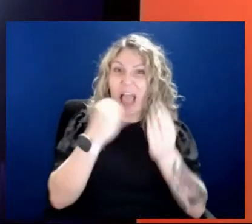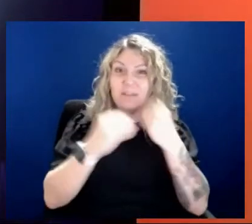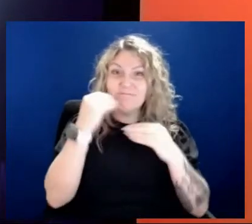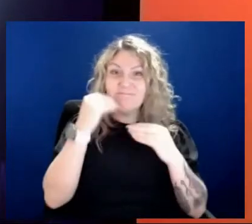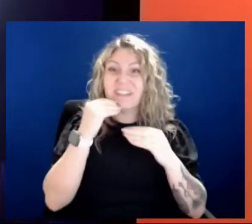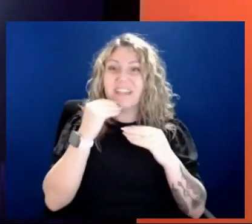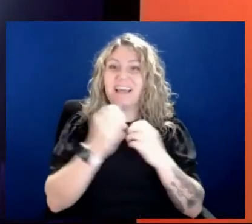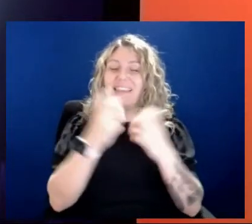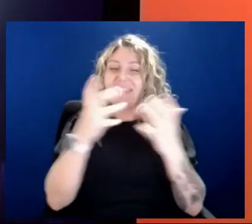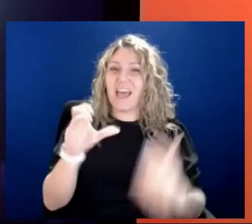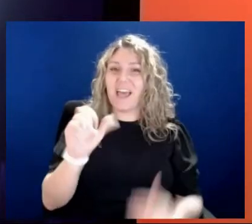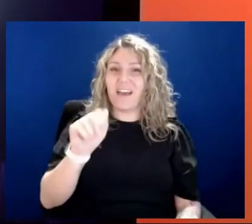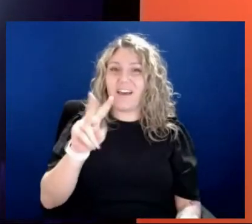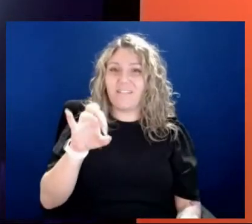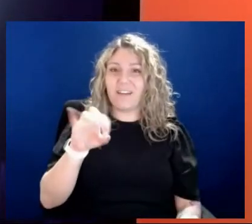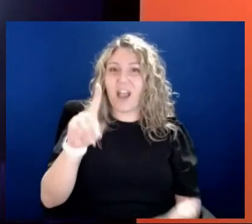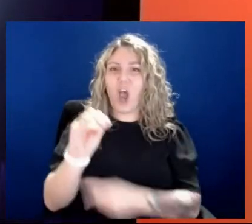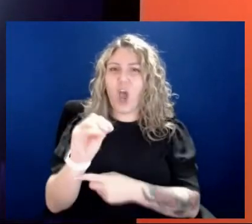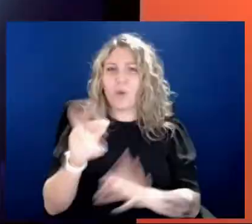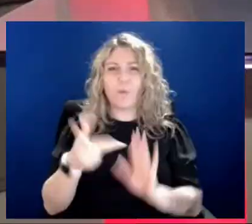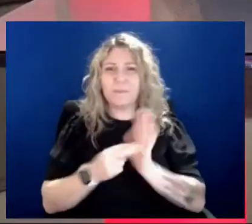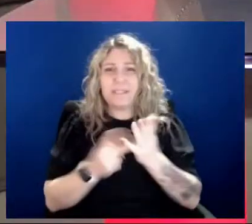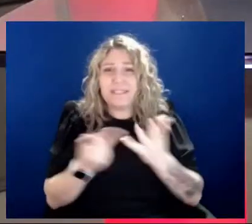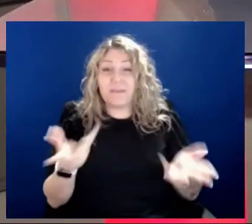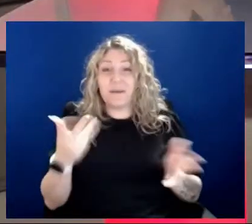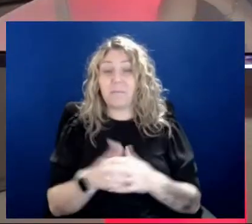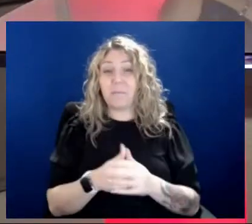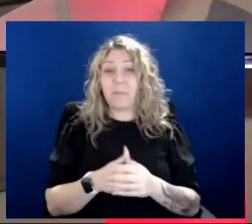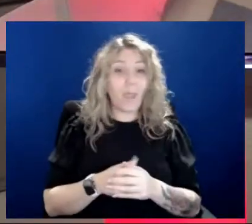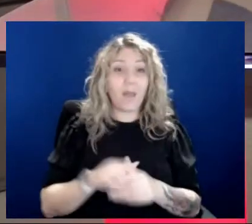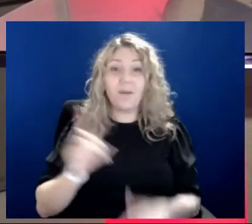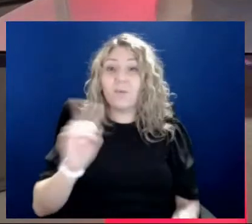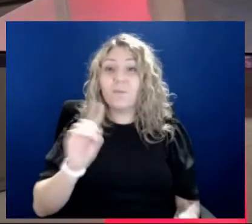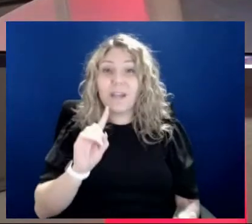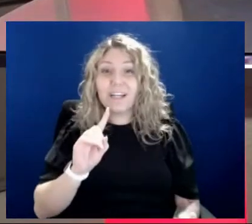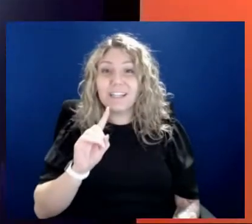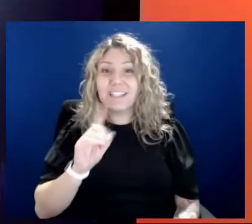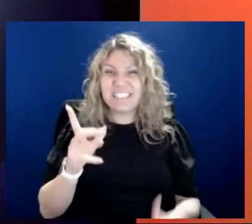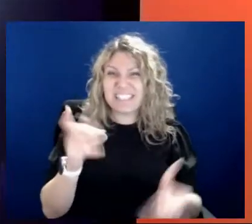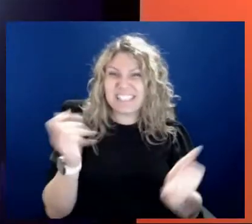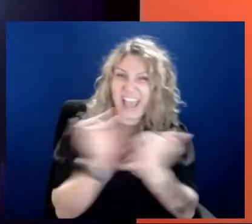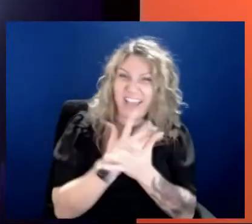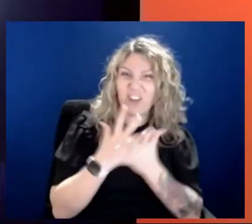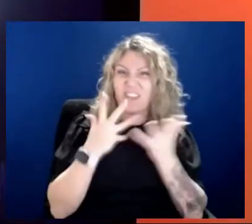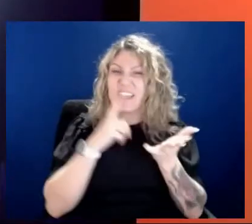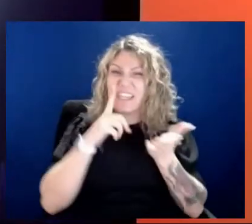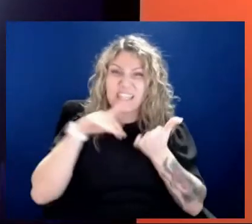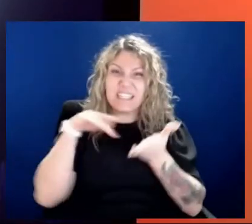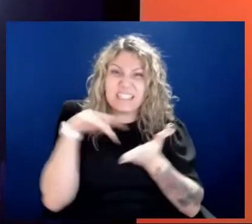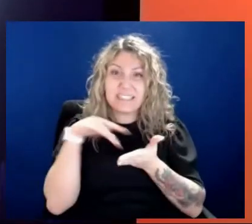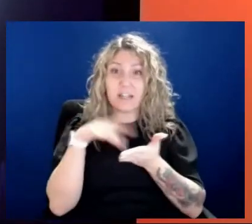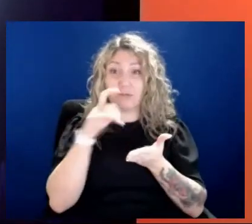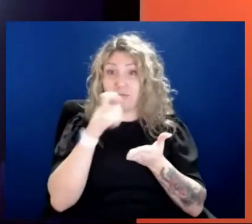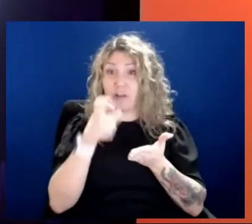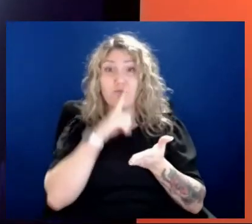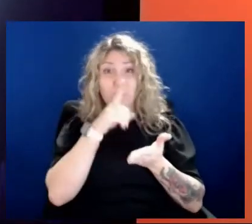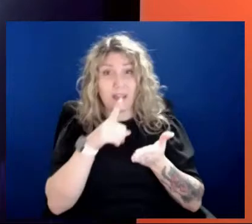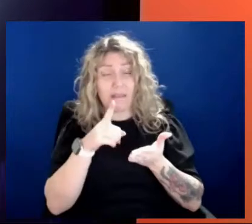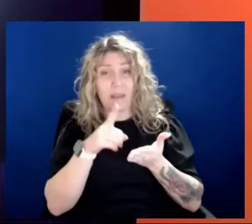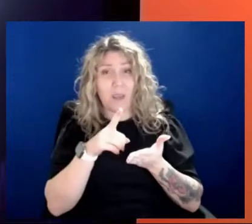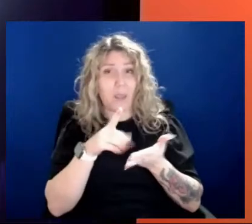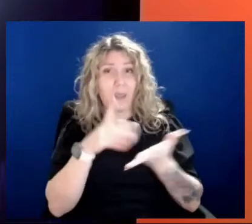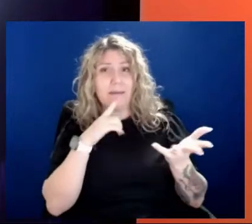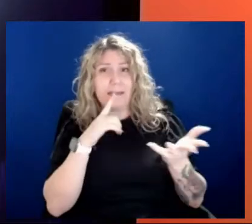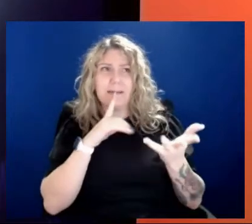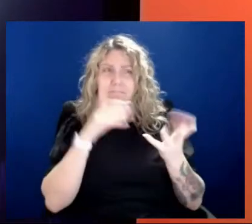So what does it mean? Where's the hole in this study? So there's not really a hole, you just have to keep it in perspective.